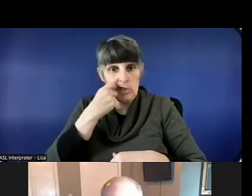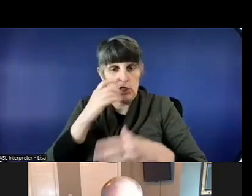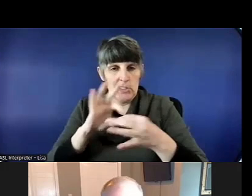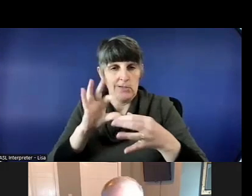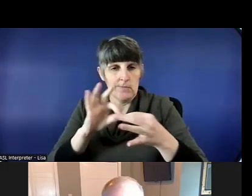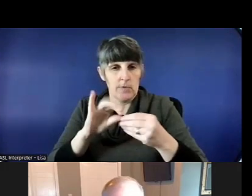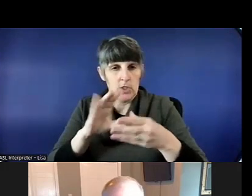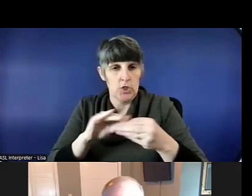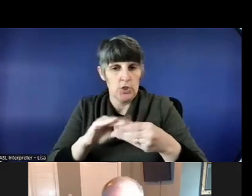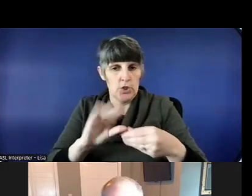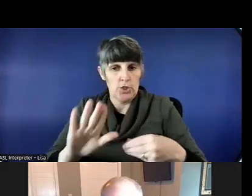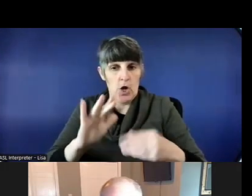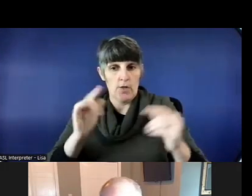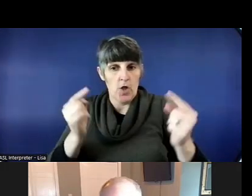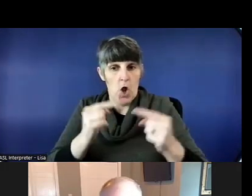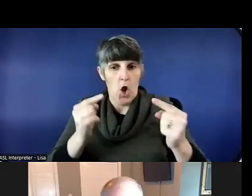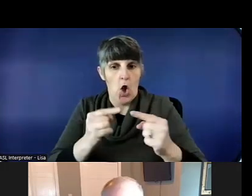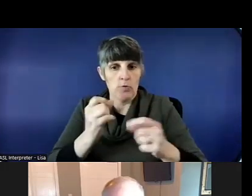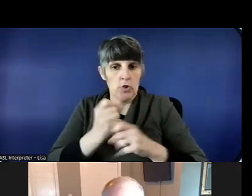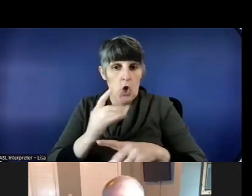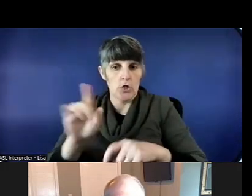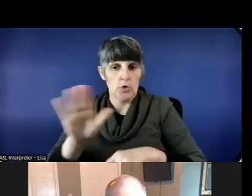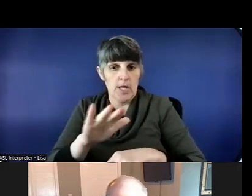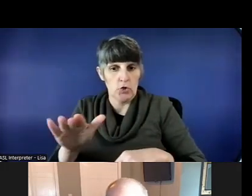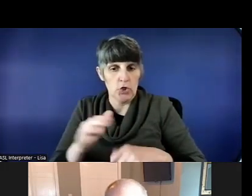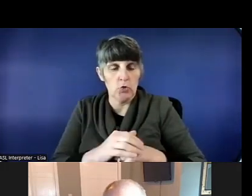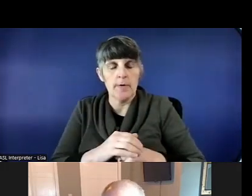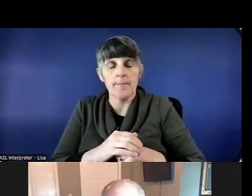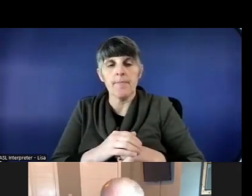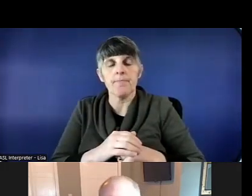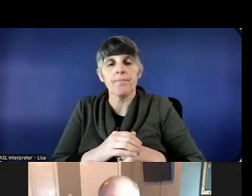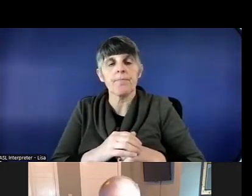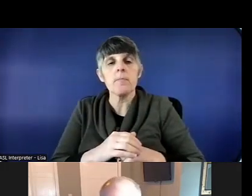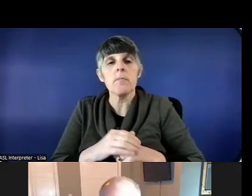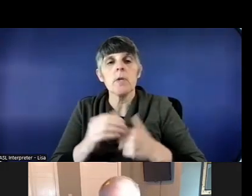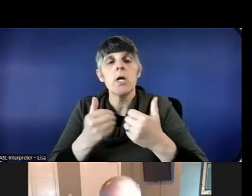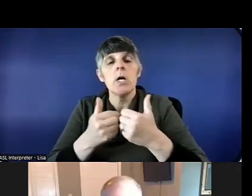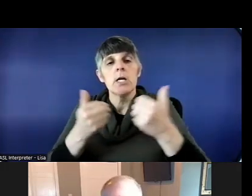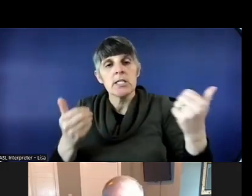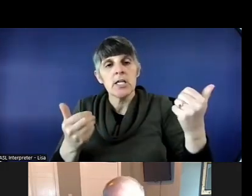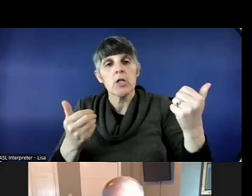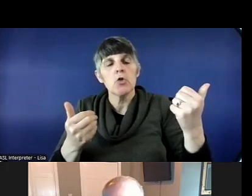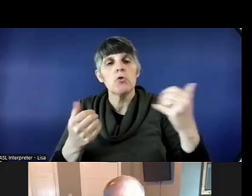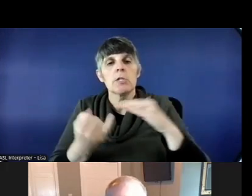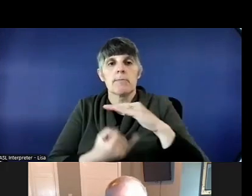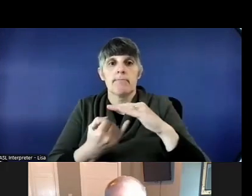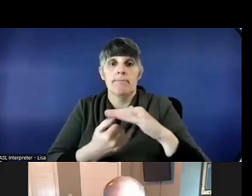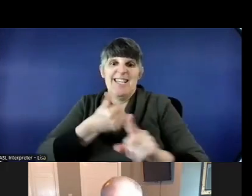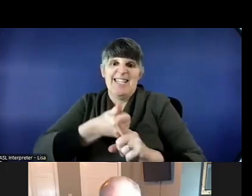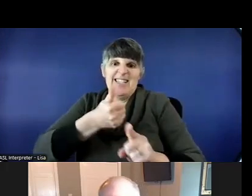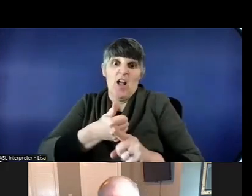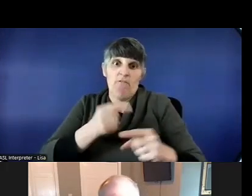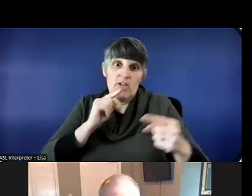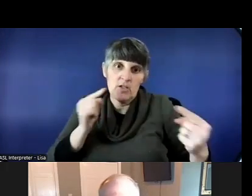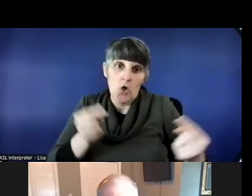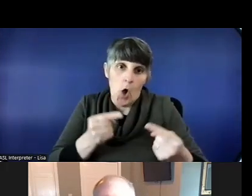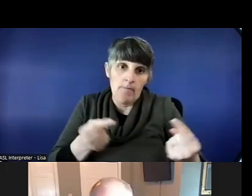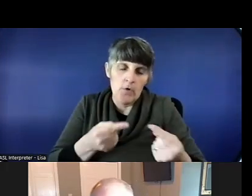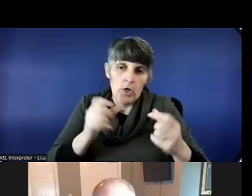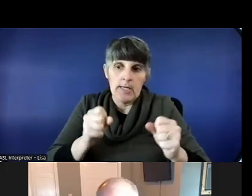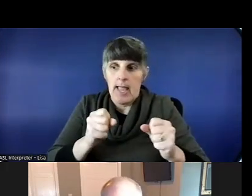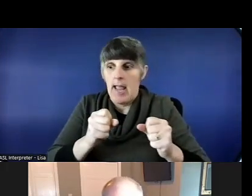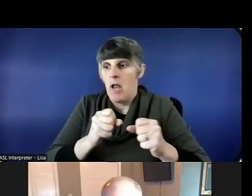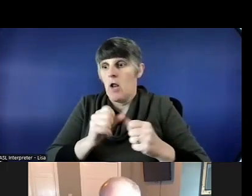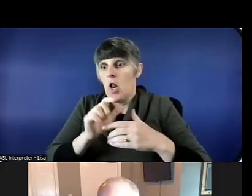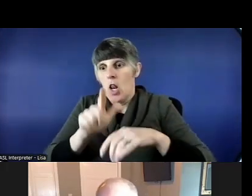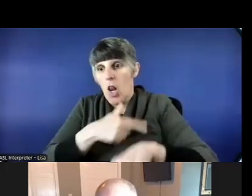about the harms caused to their children, is seclusion in and of itself is harmful. It can contribute to long